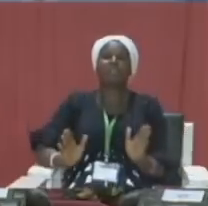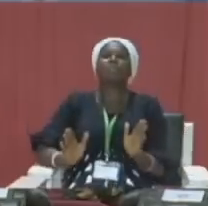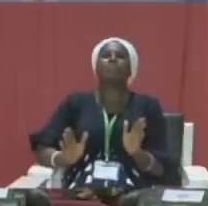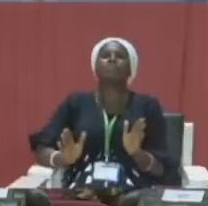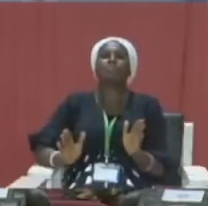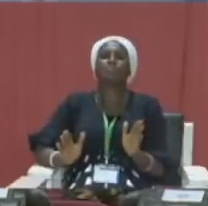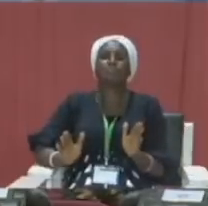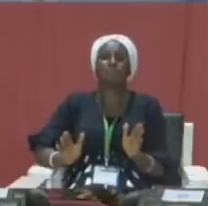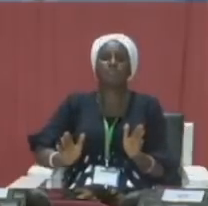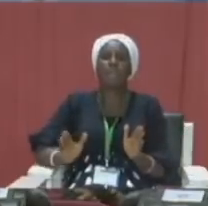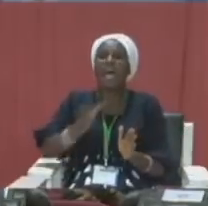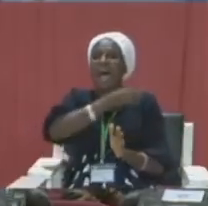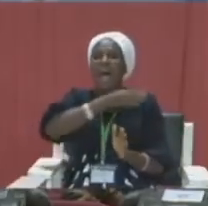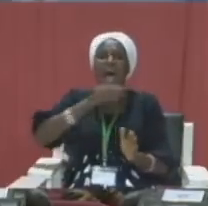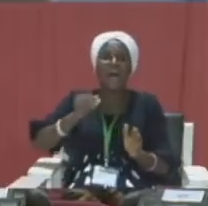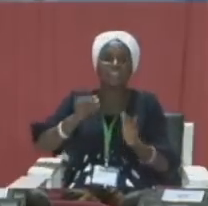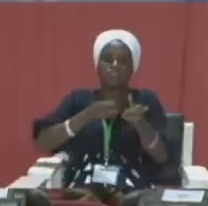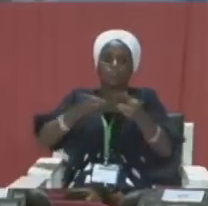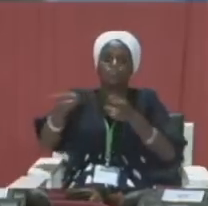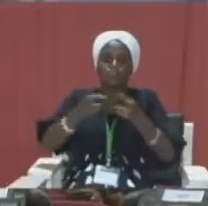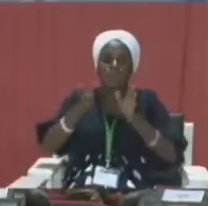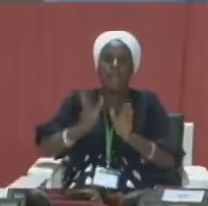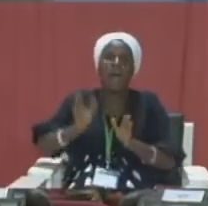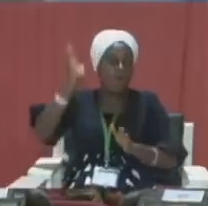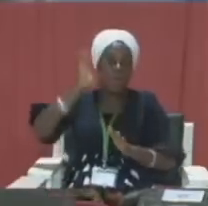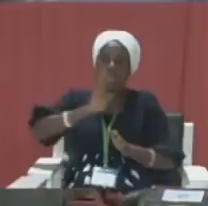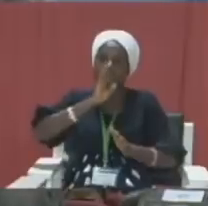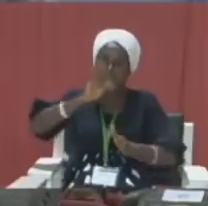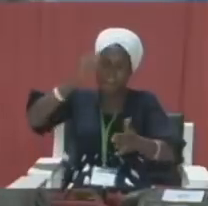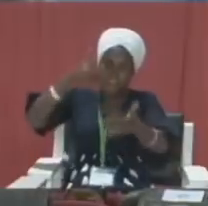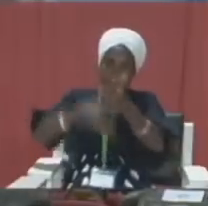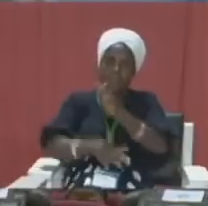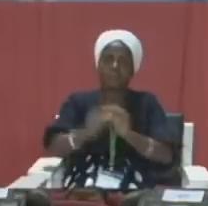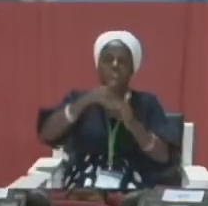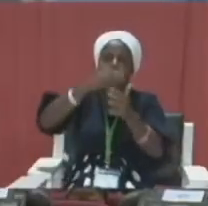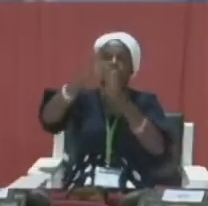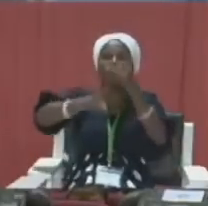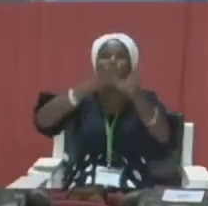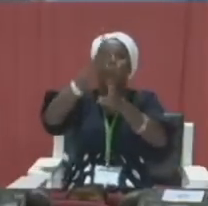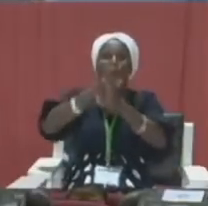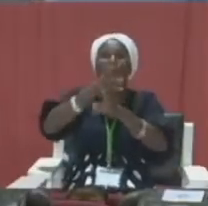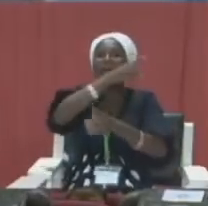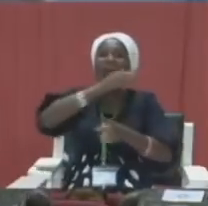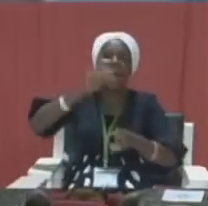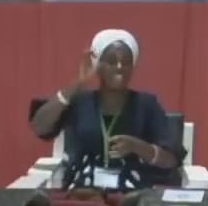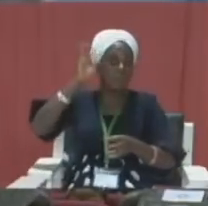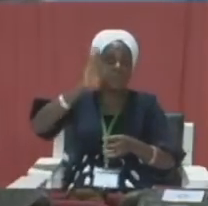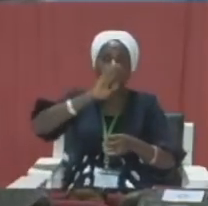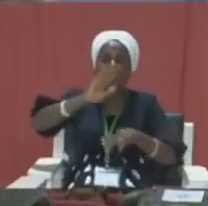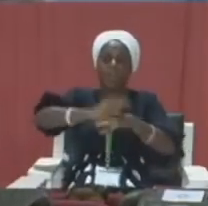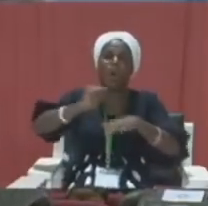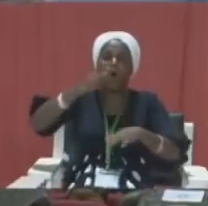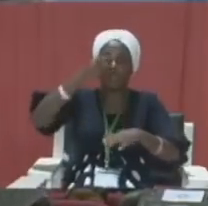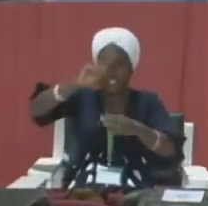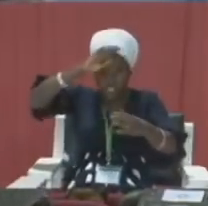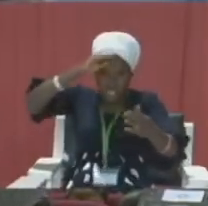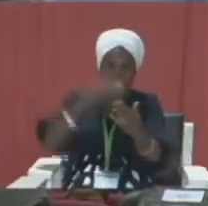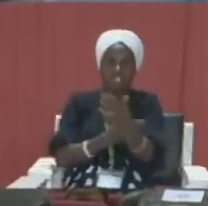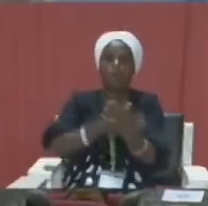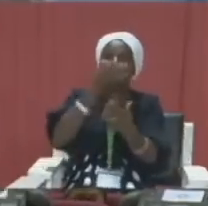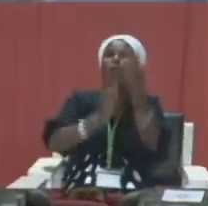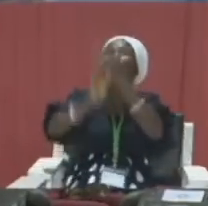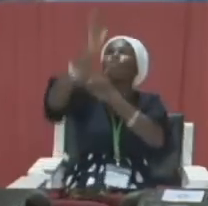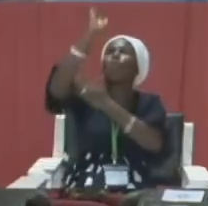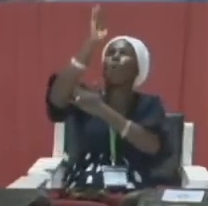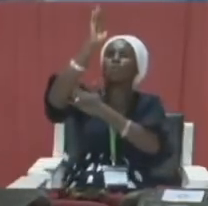and ruler shall be born in the world, and he shall be called the Son of God. That's